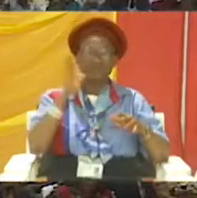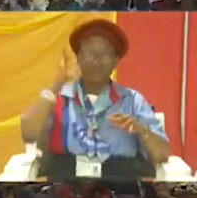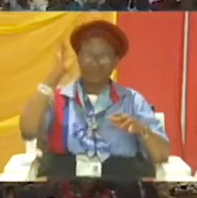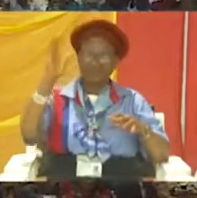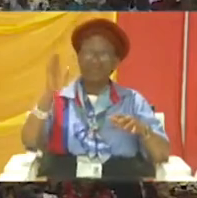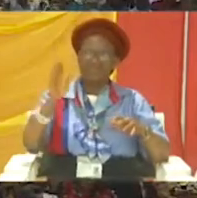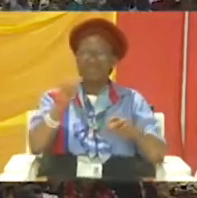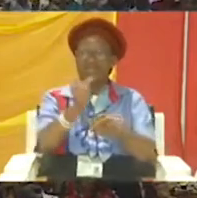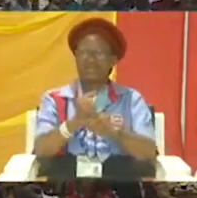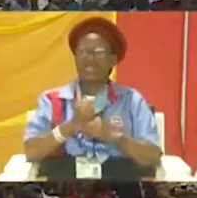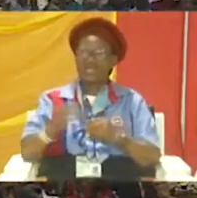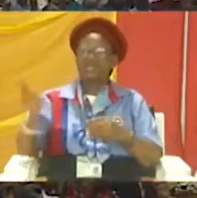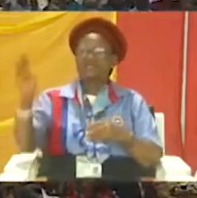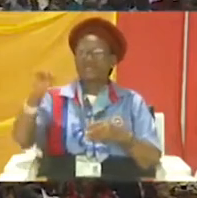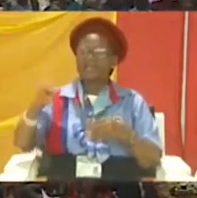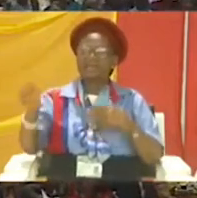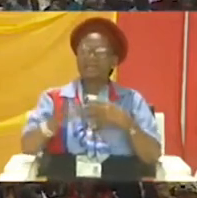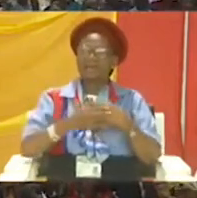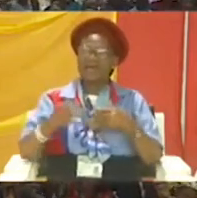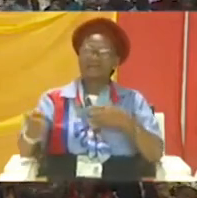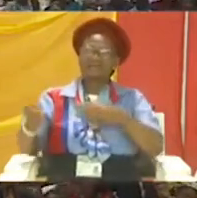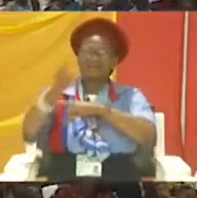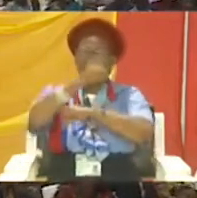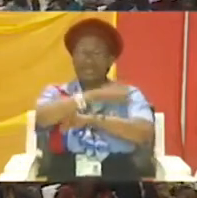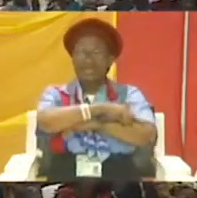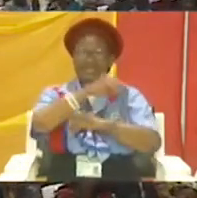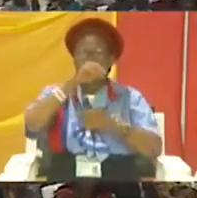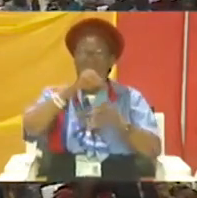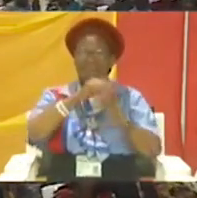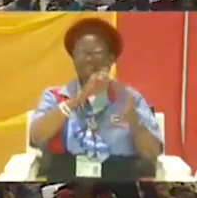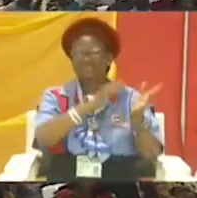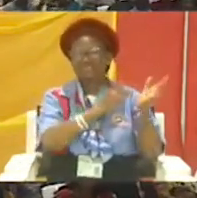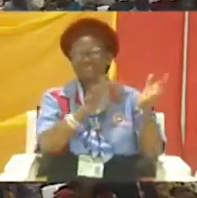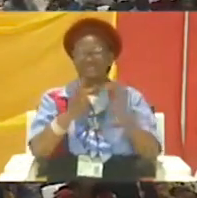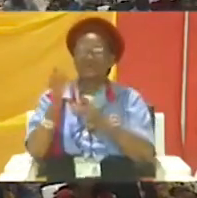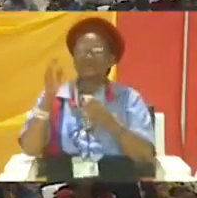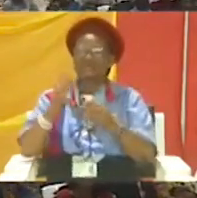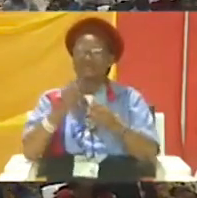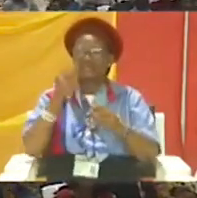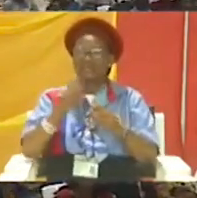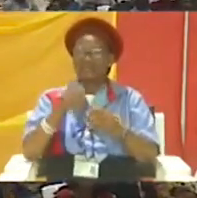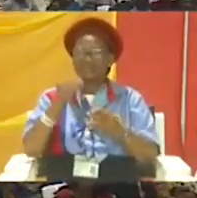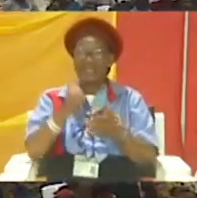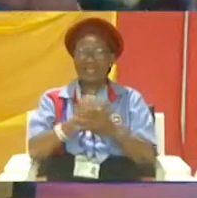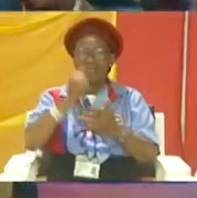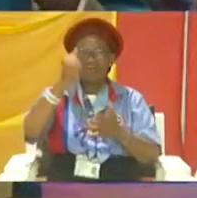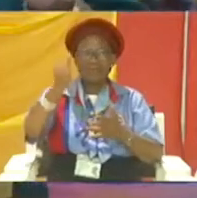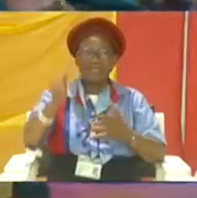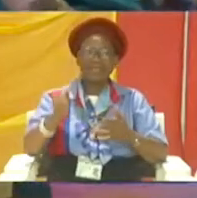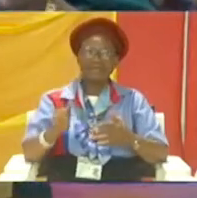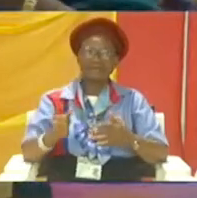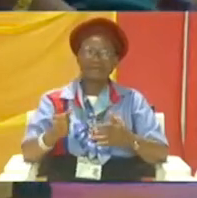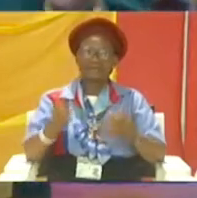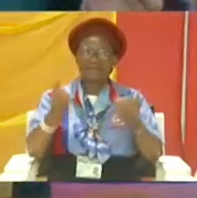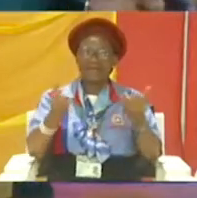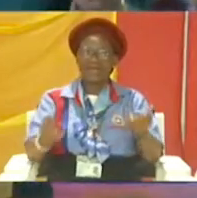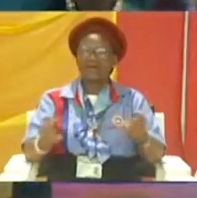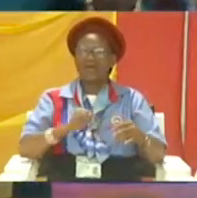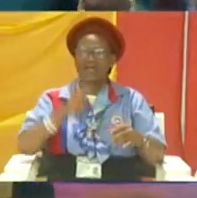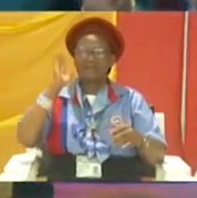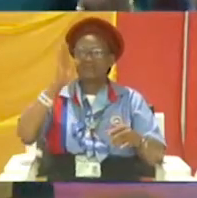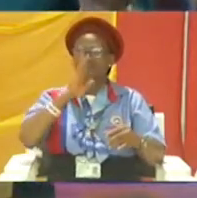in Jesus' name. Amen. Gbogbo e ni wa ri gba pada loni loruko Jesu. Now, I'm going to be very